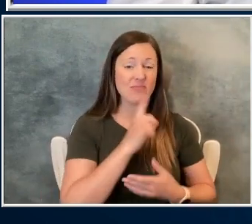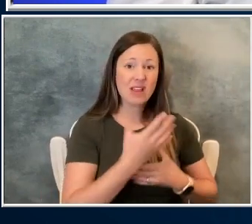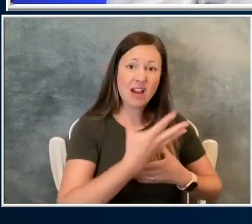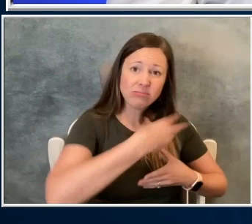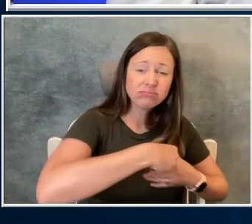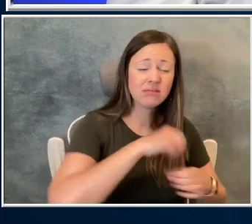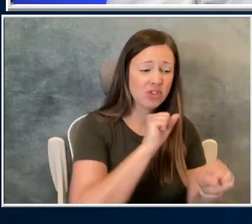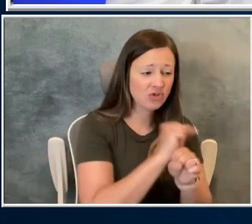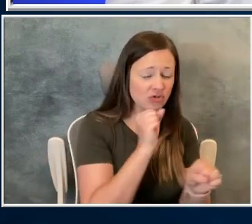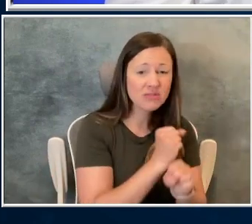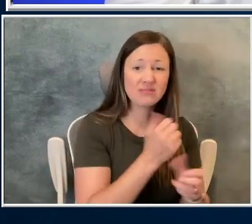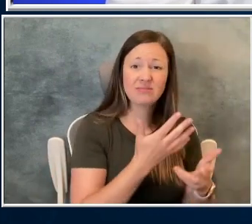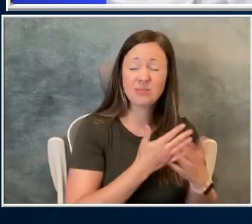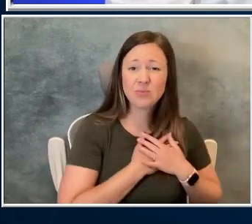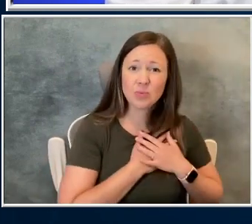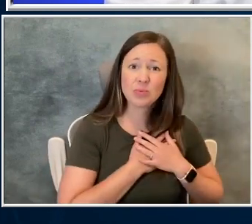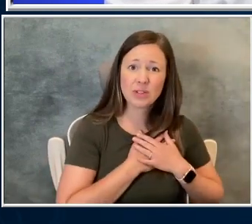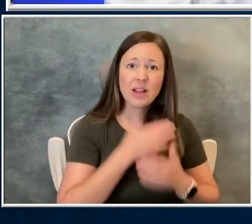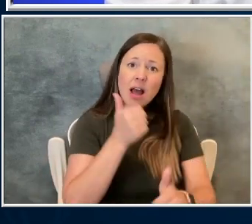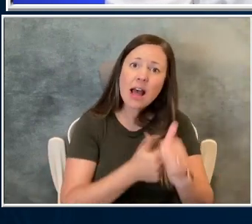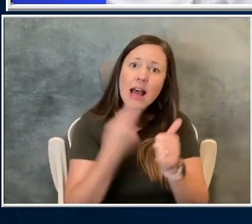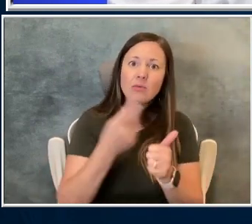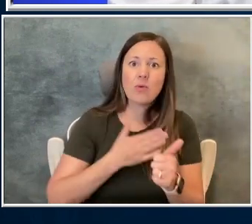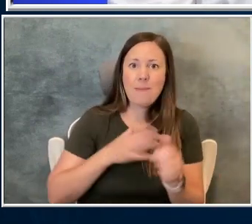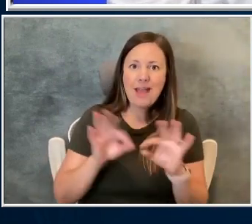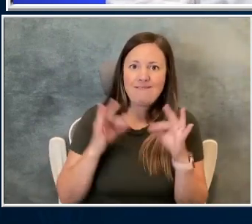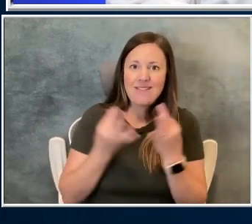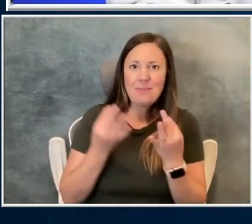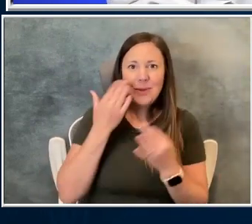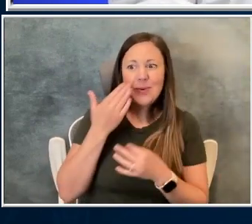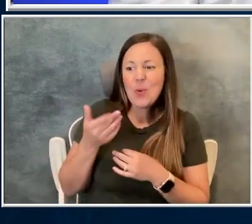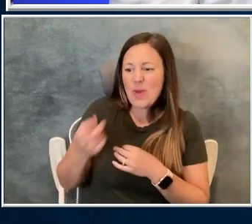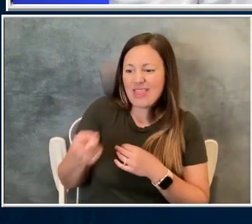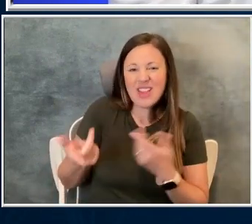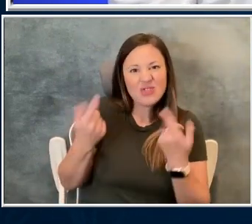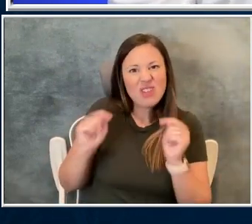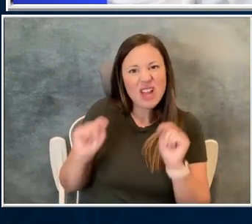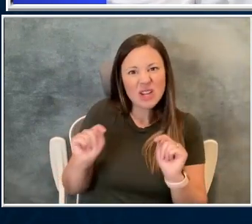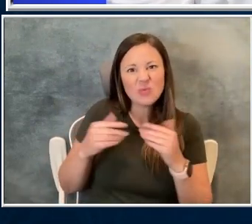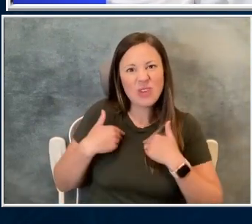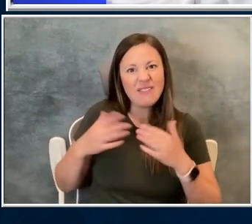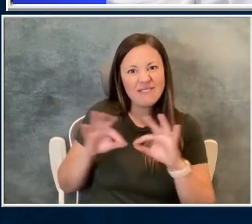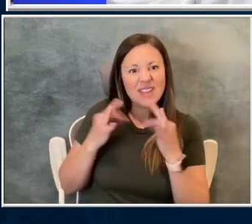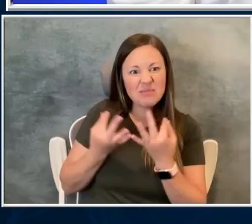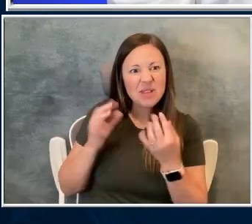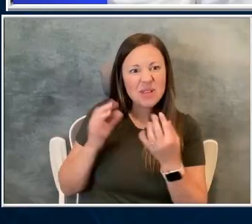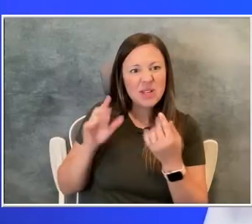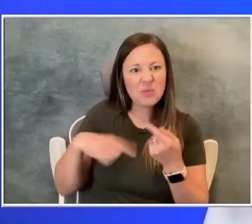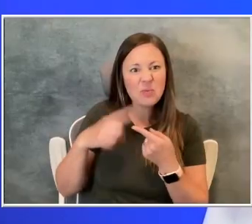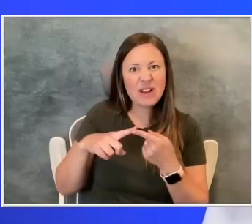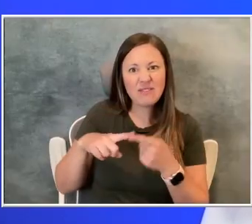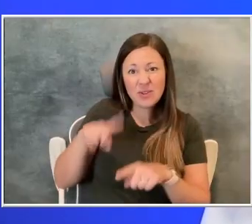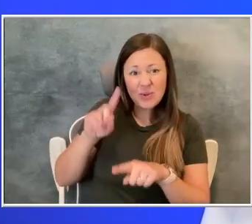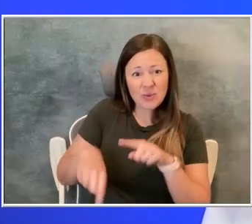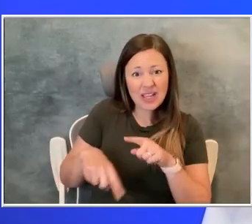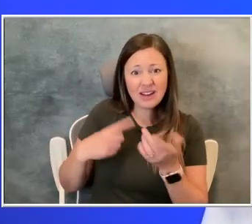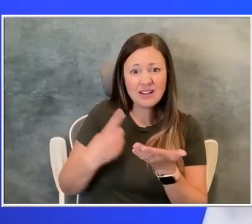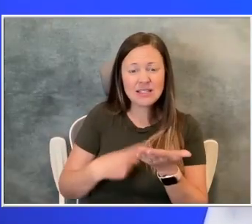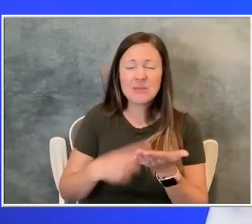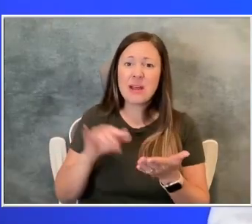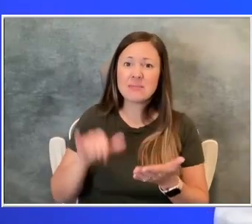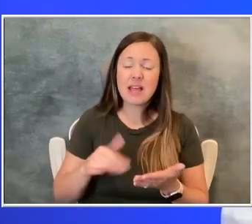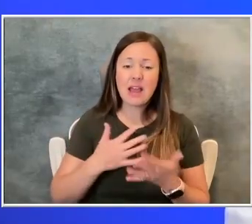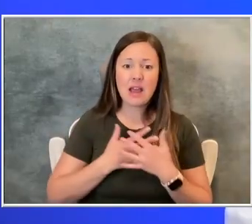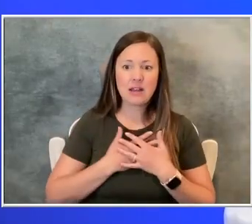my family, because they're trying to build a family, all right? And when you cannot, sometimes that tragedy can feel even